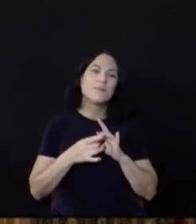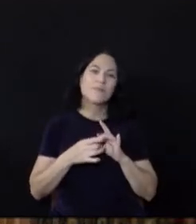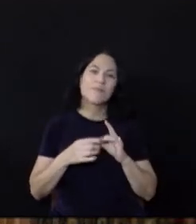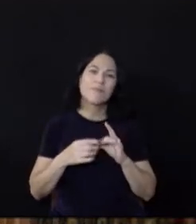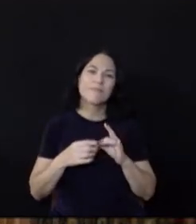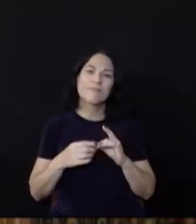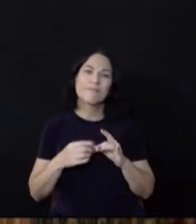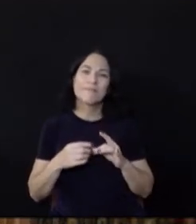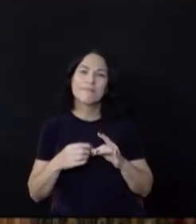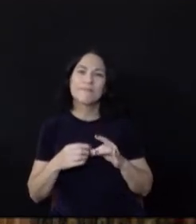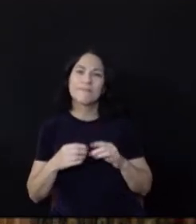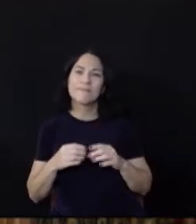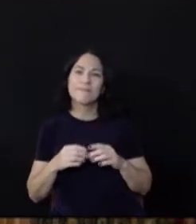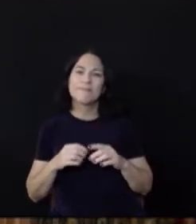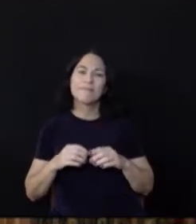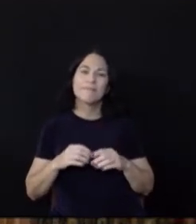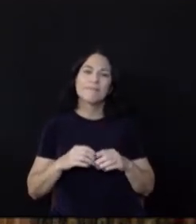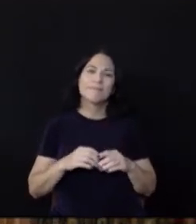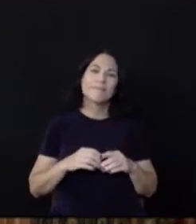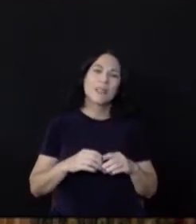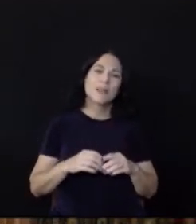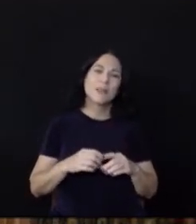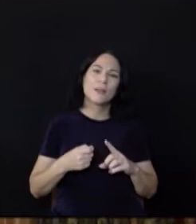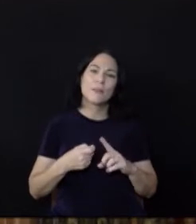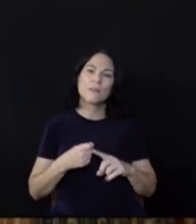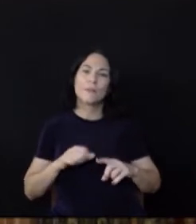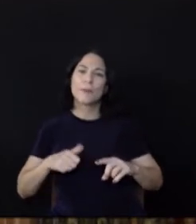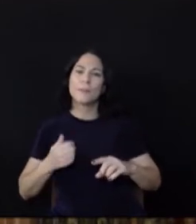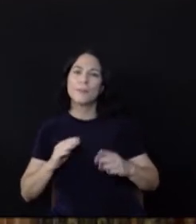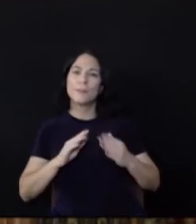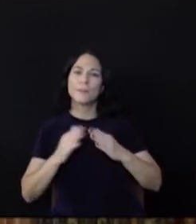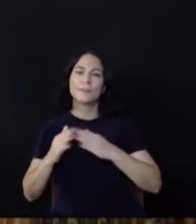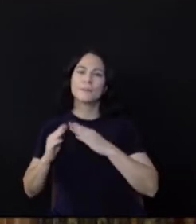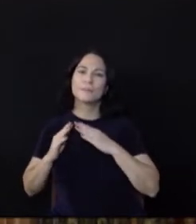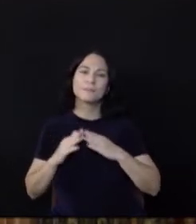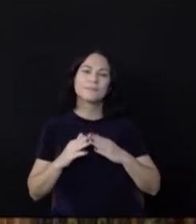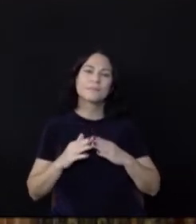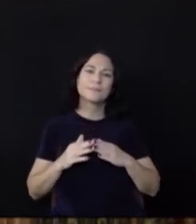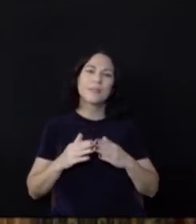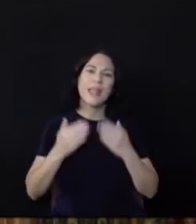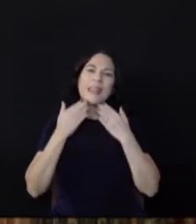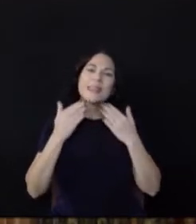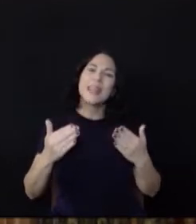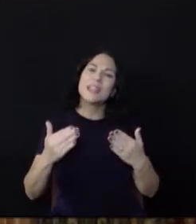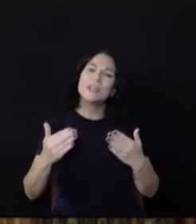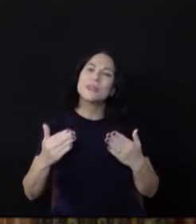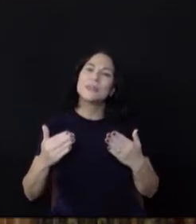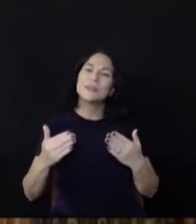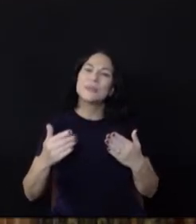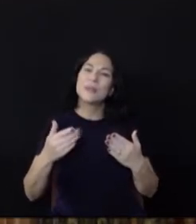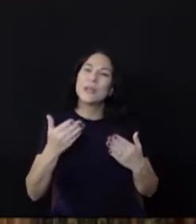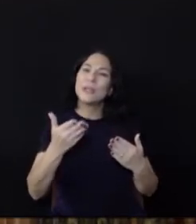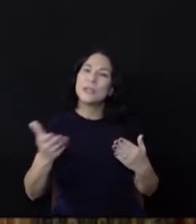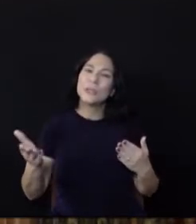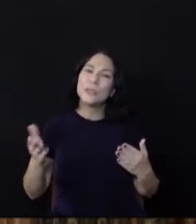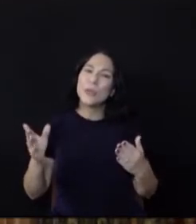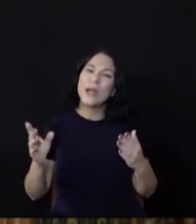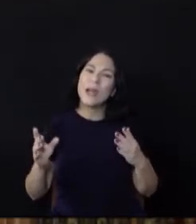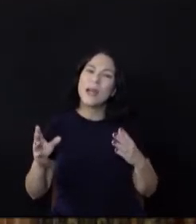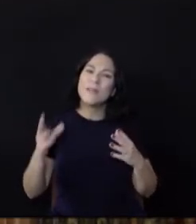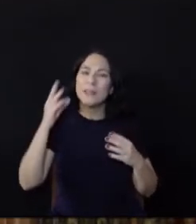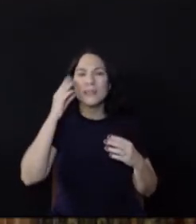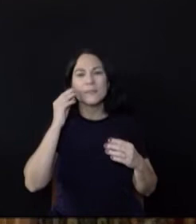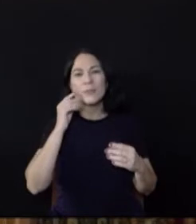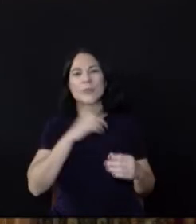outside of our local congregation. I want to thank you when you have walked in the way of Christ in